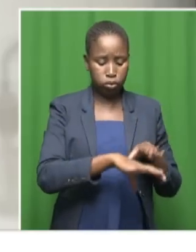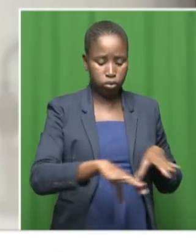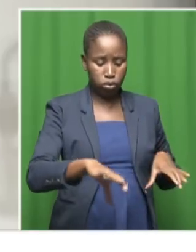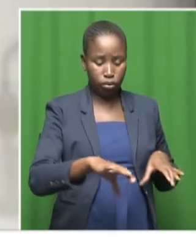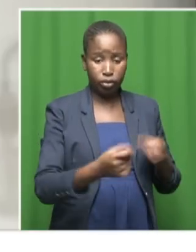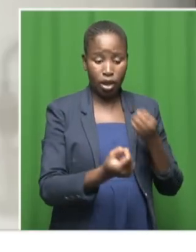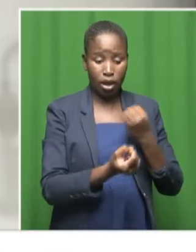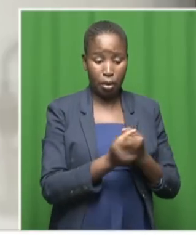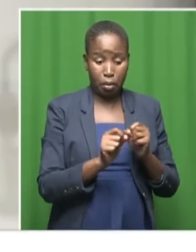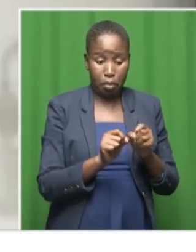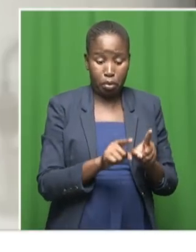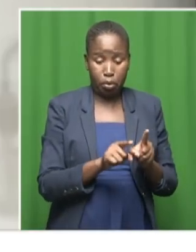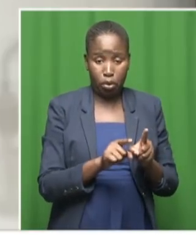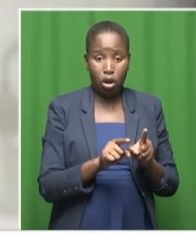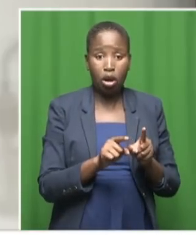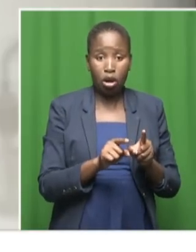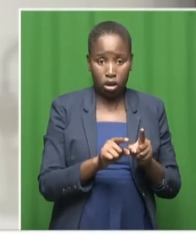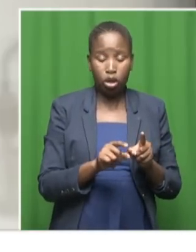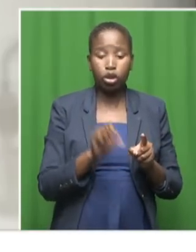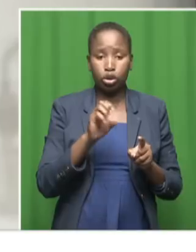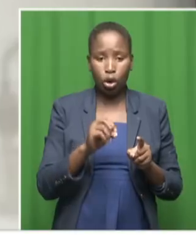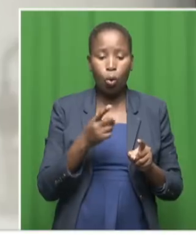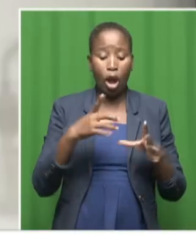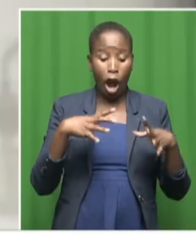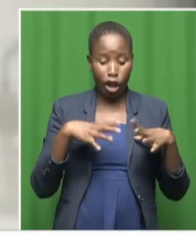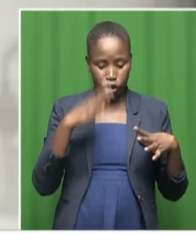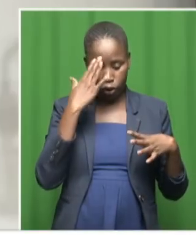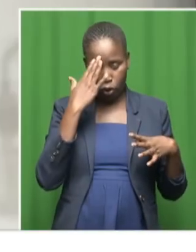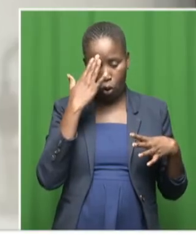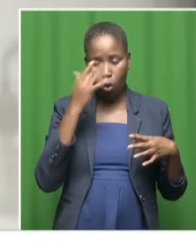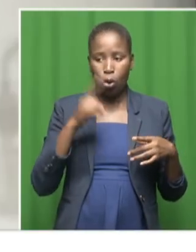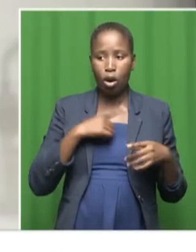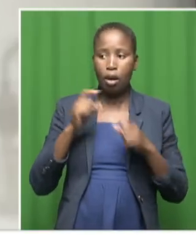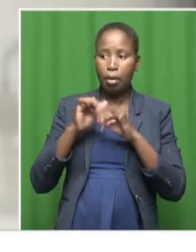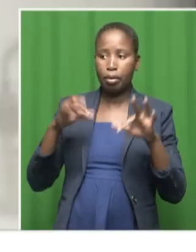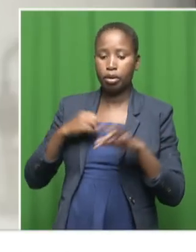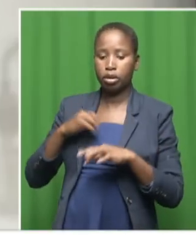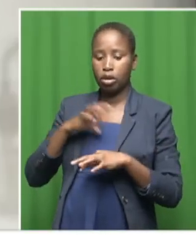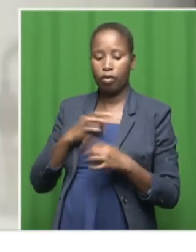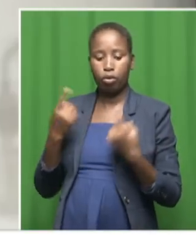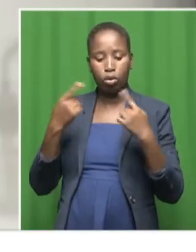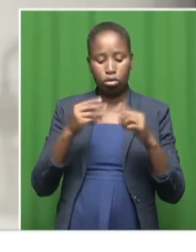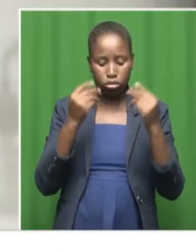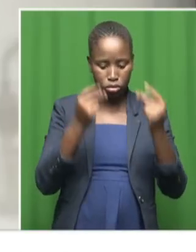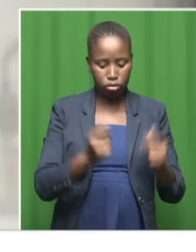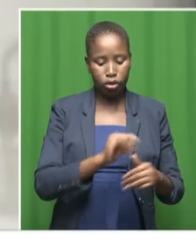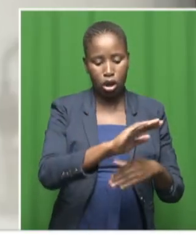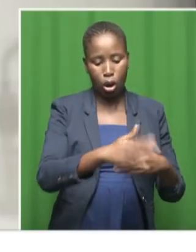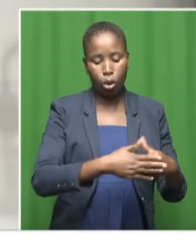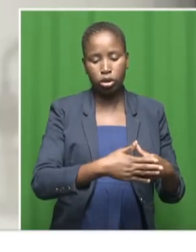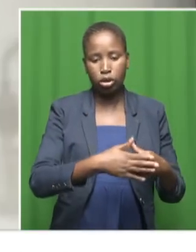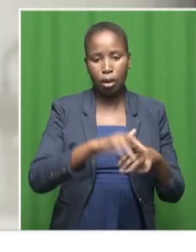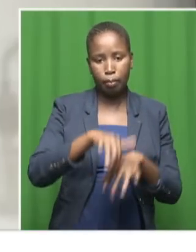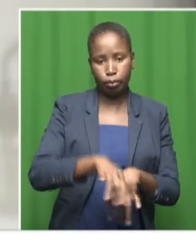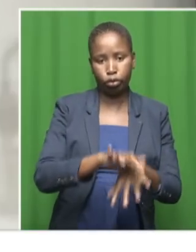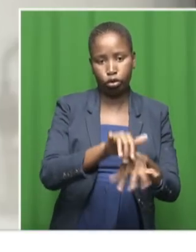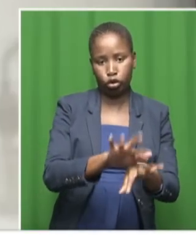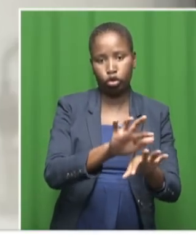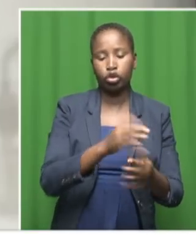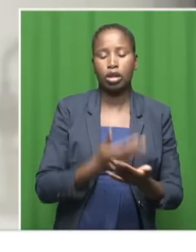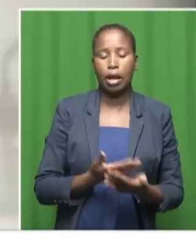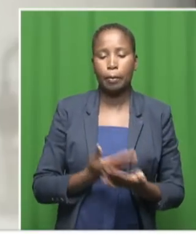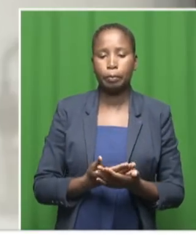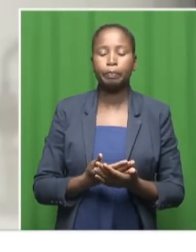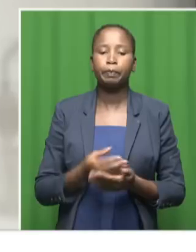city will then, our environmental health teams will immediately go out and close off that beach, and it then ignites